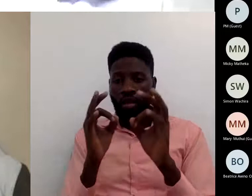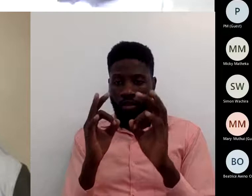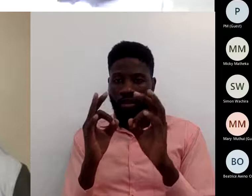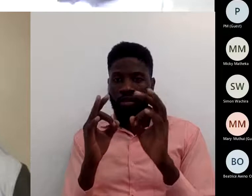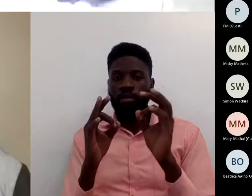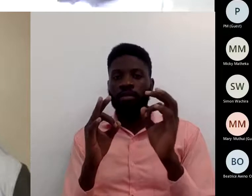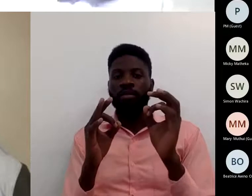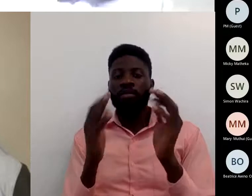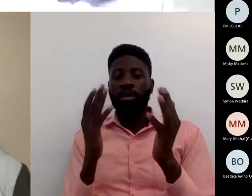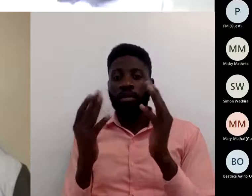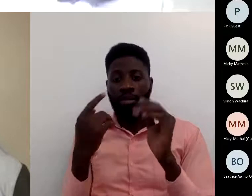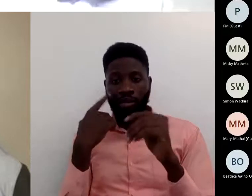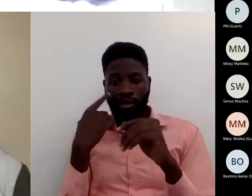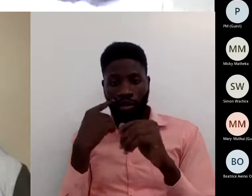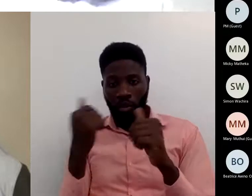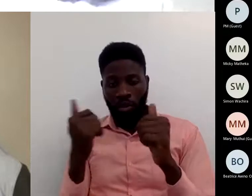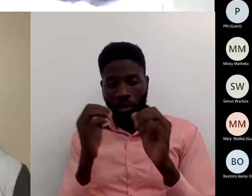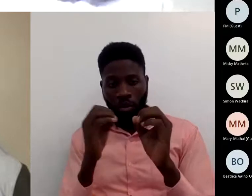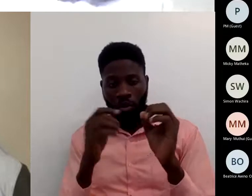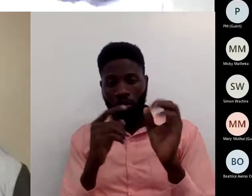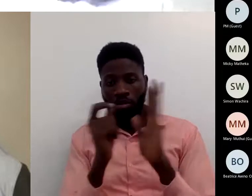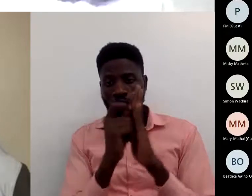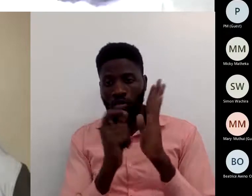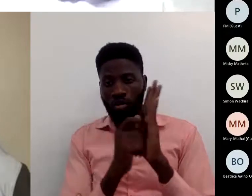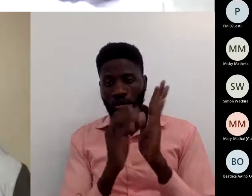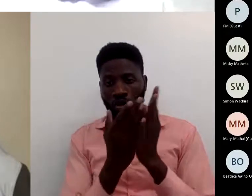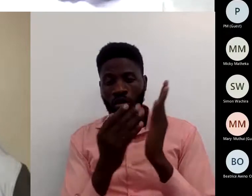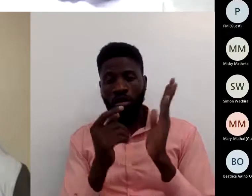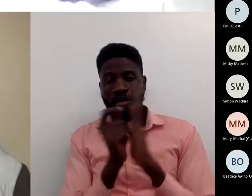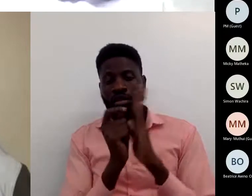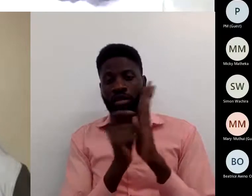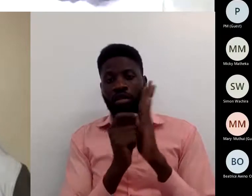probably can't see my notebook, but I'll tell you what I've written.